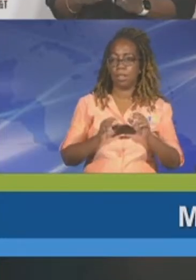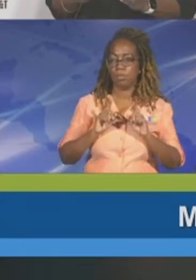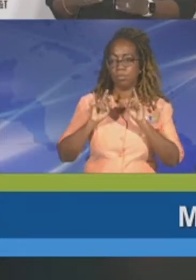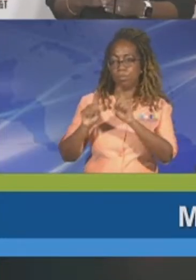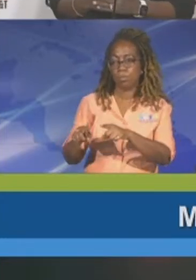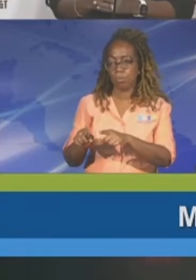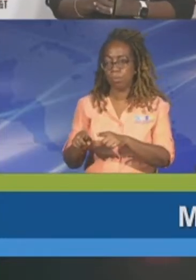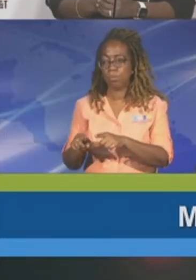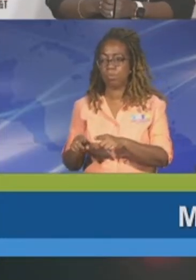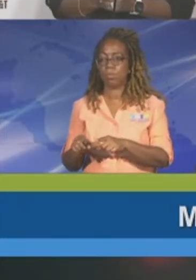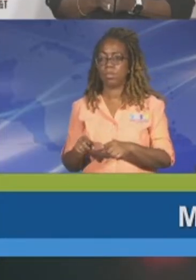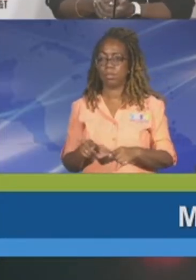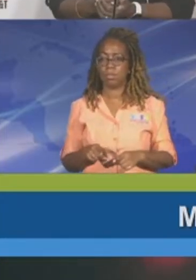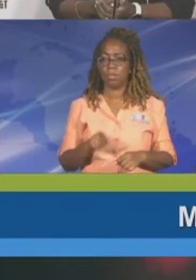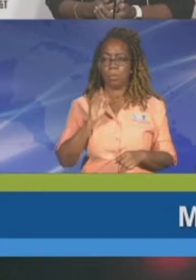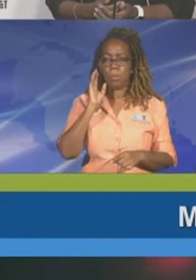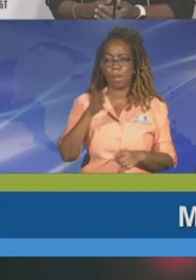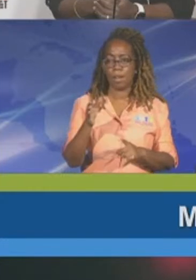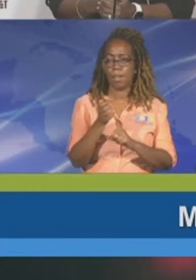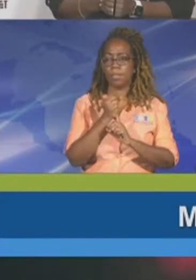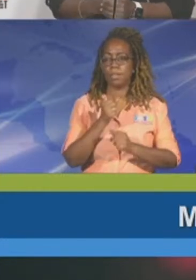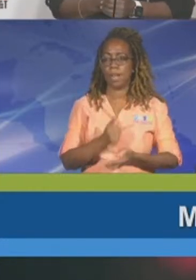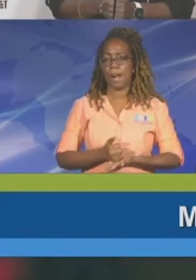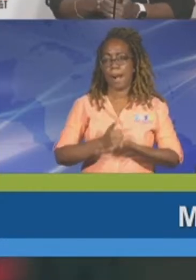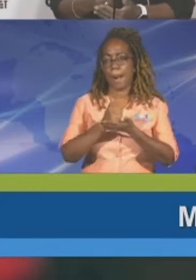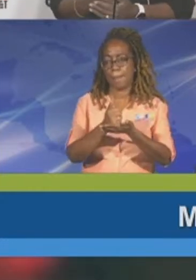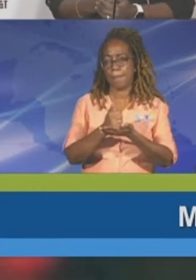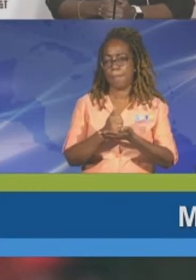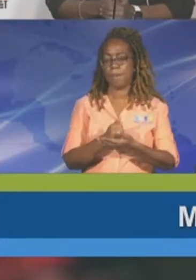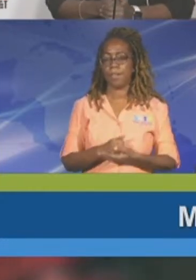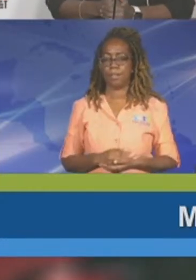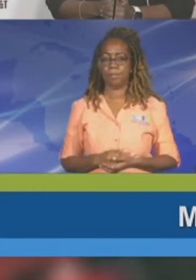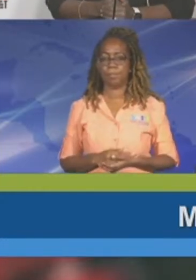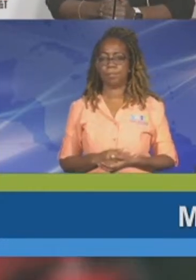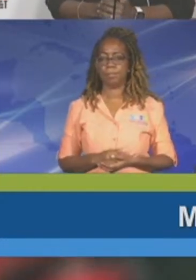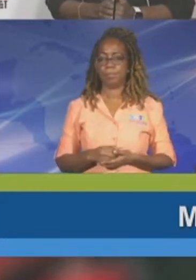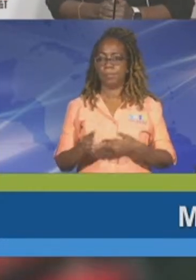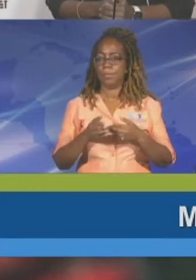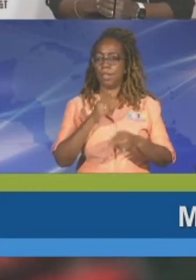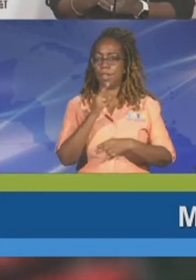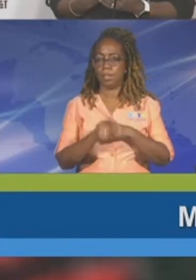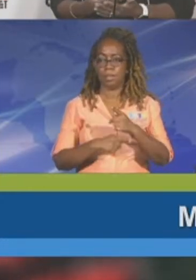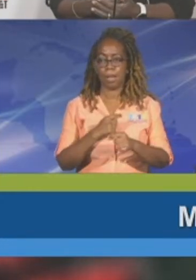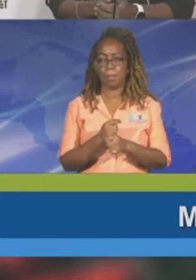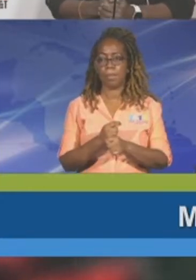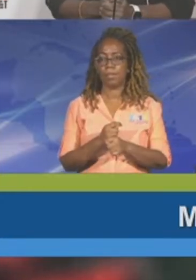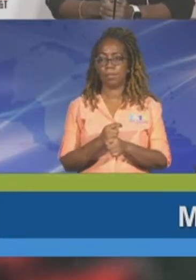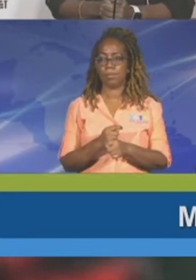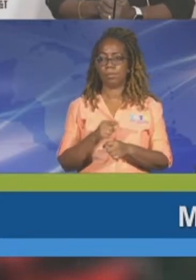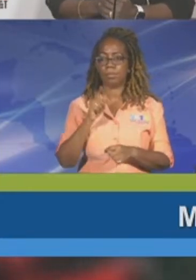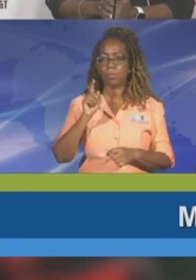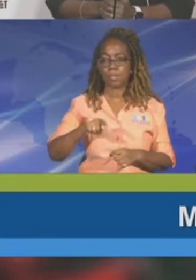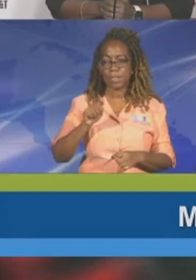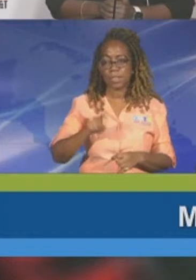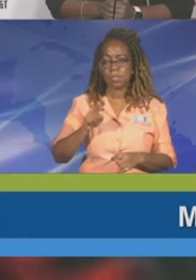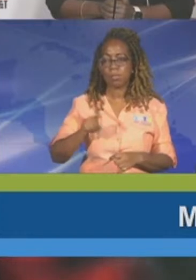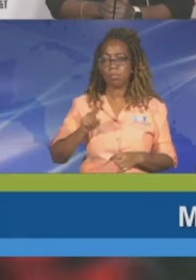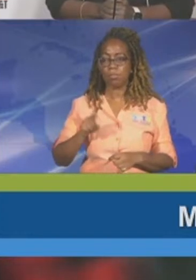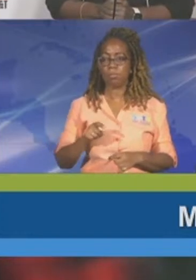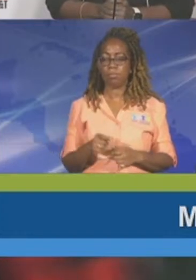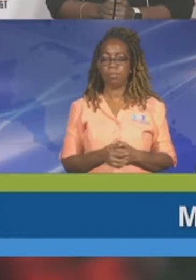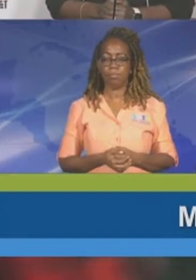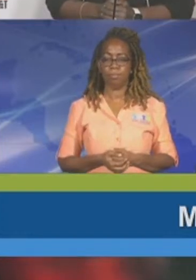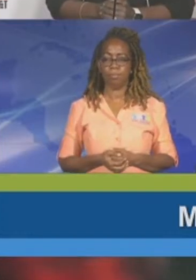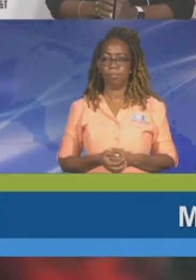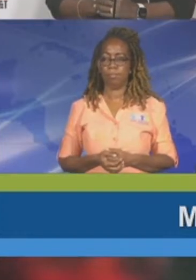services, you can be afforded whatever type of therapy would be best suited to assist